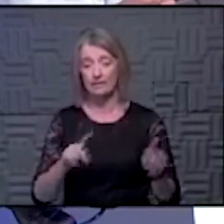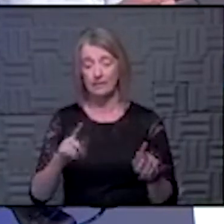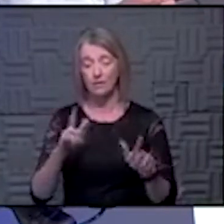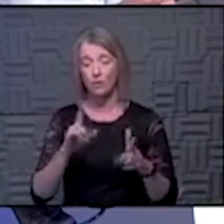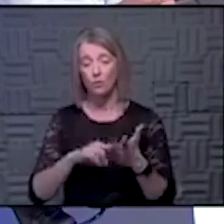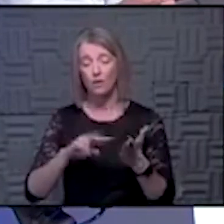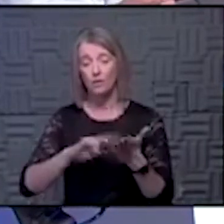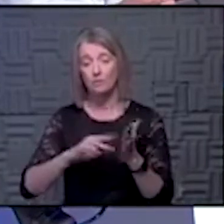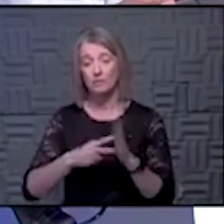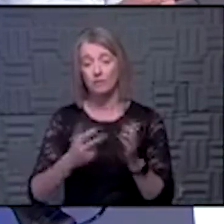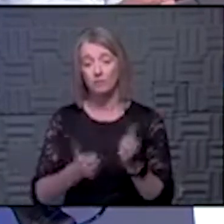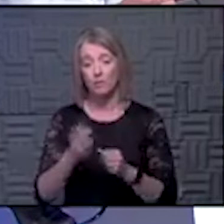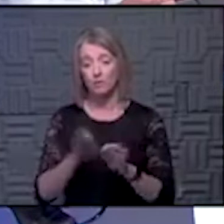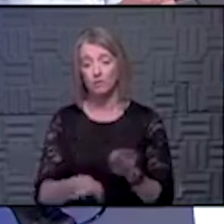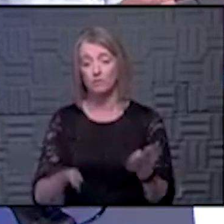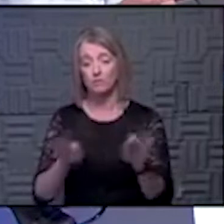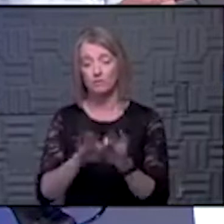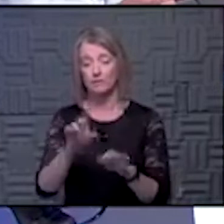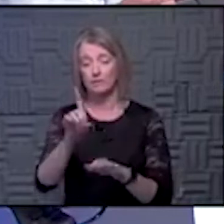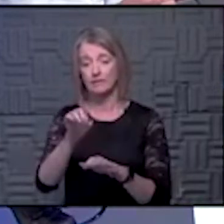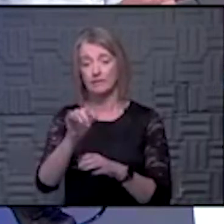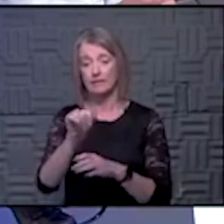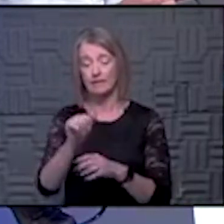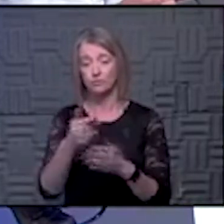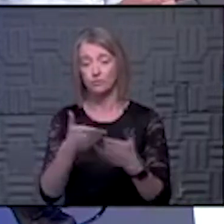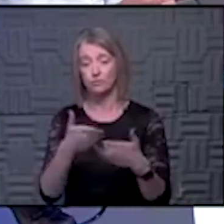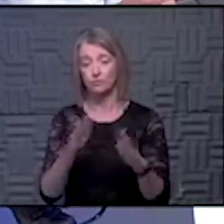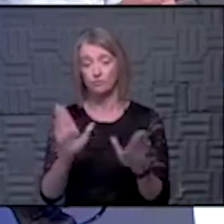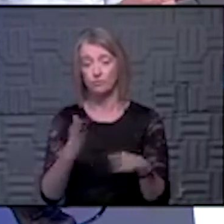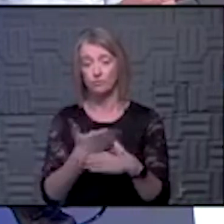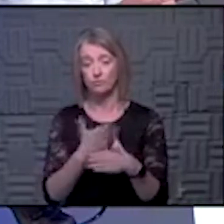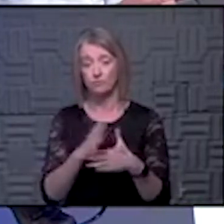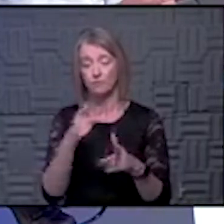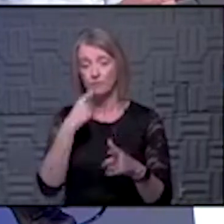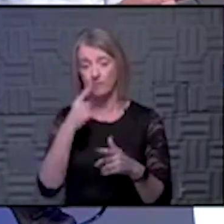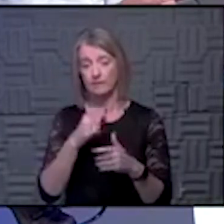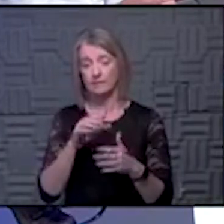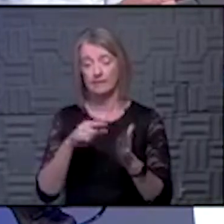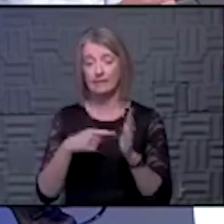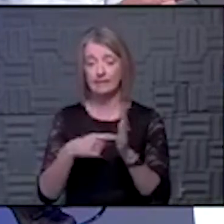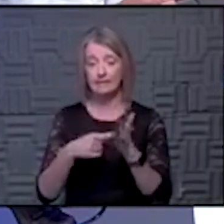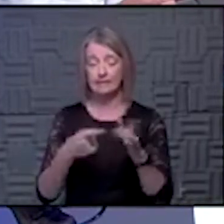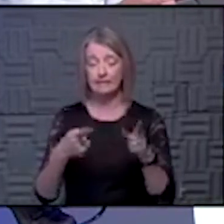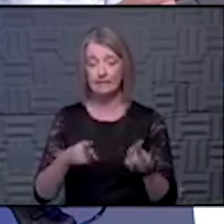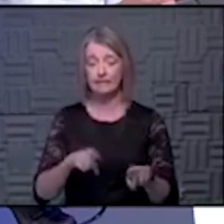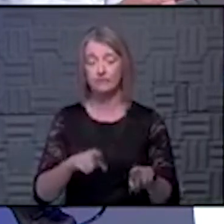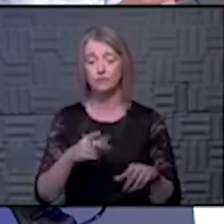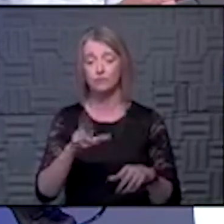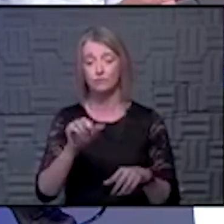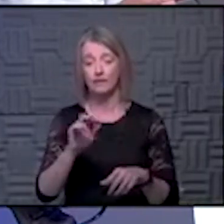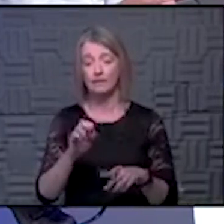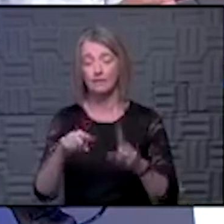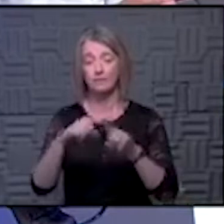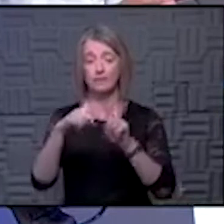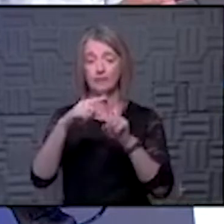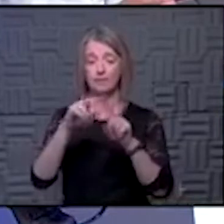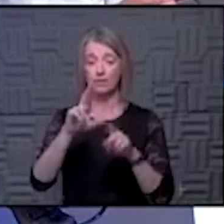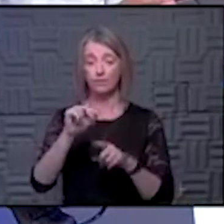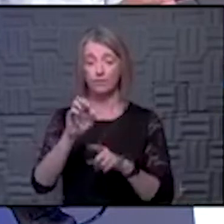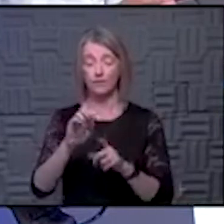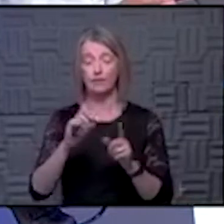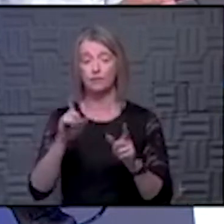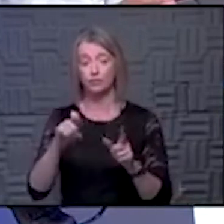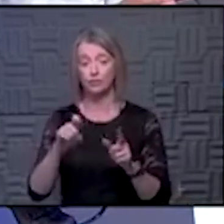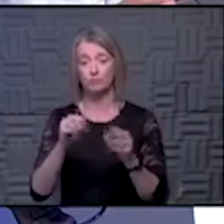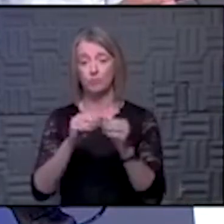you consider to be the most important series of data to share with the general public? The incident rates, the positivity rates, they're asking if there's more that